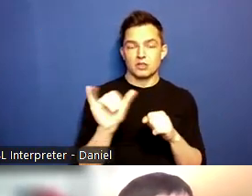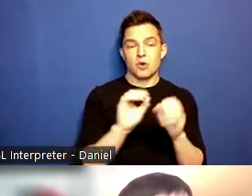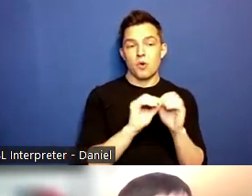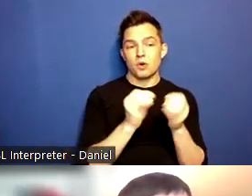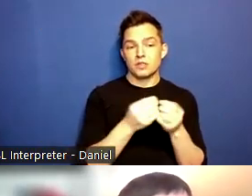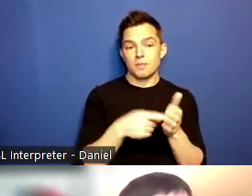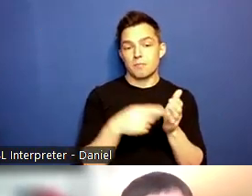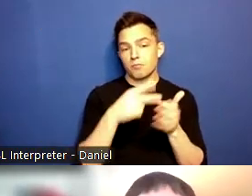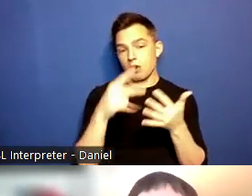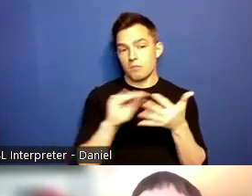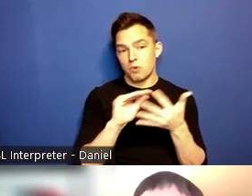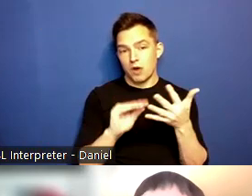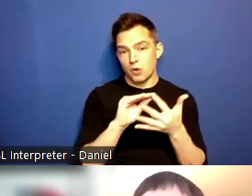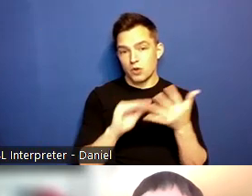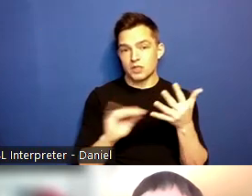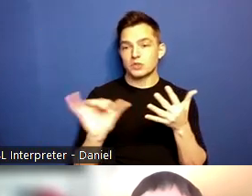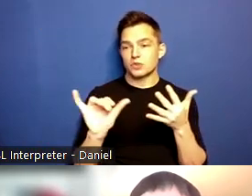priorities.